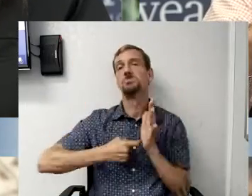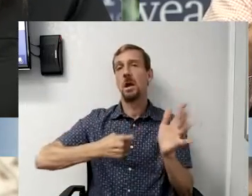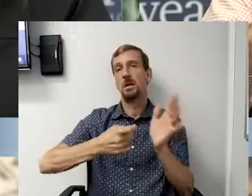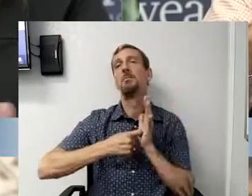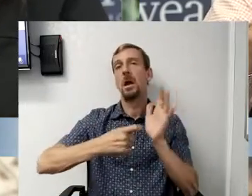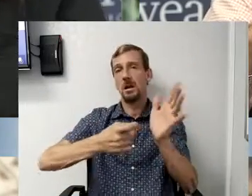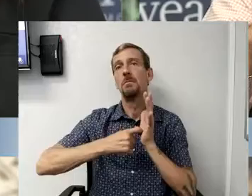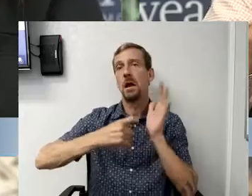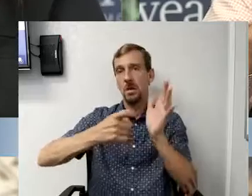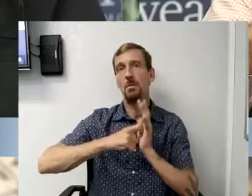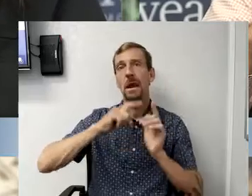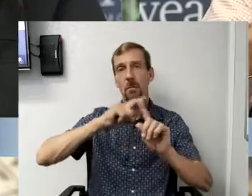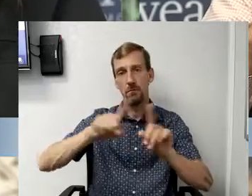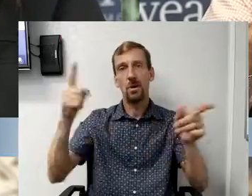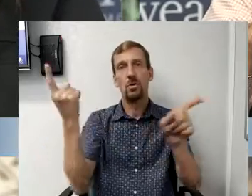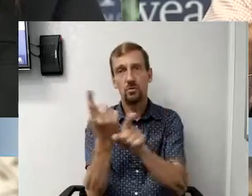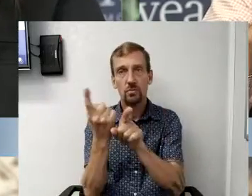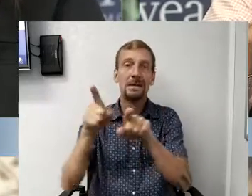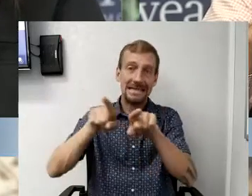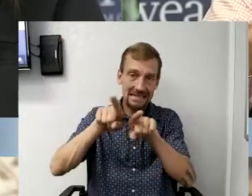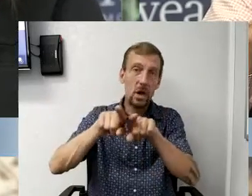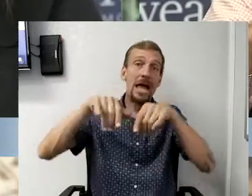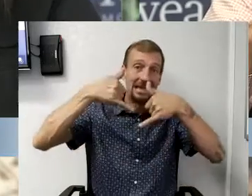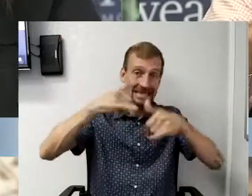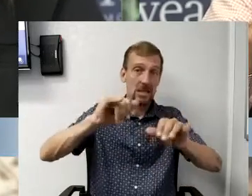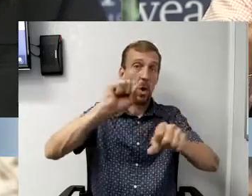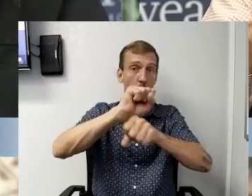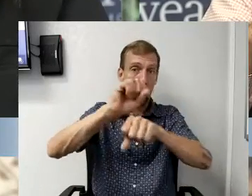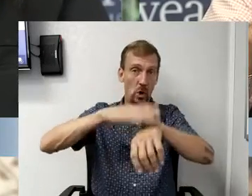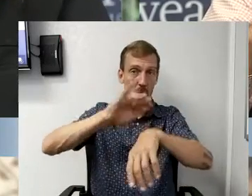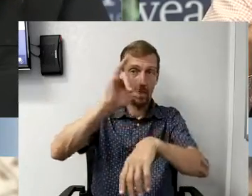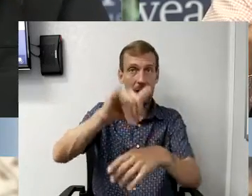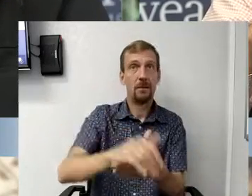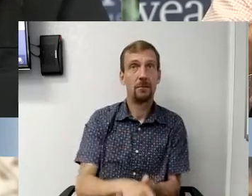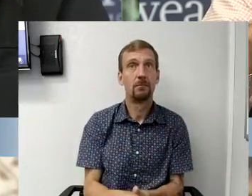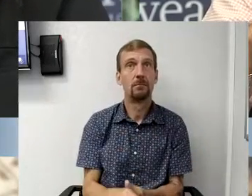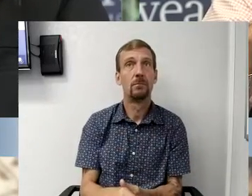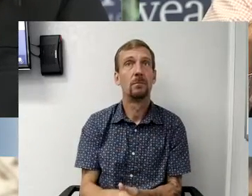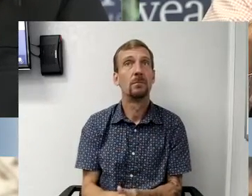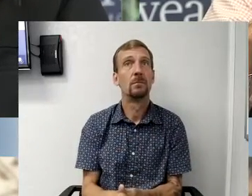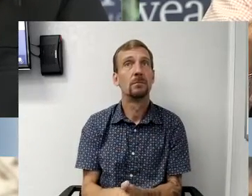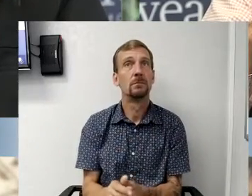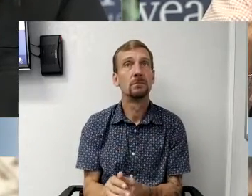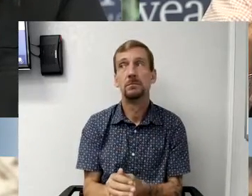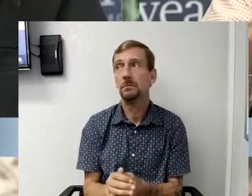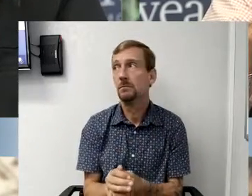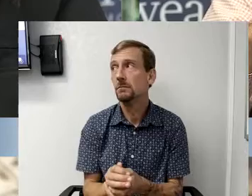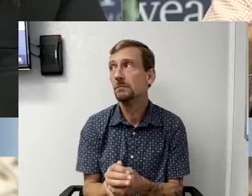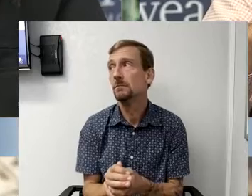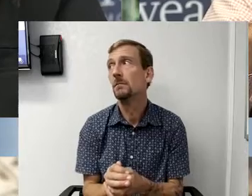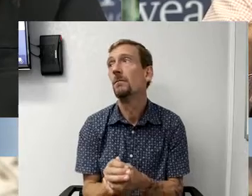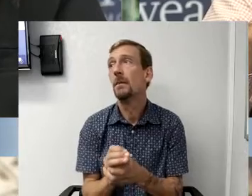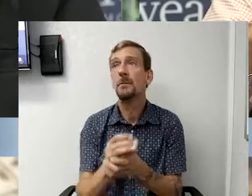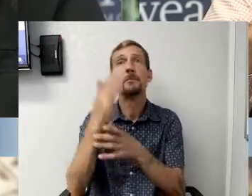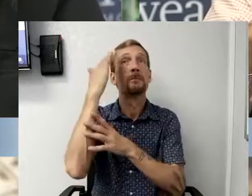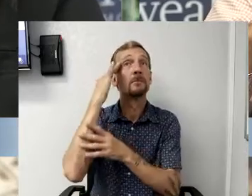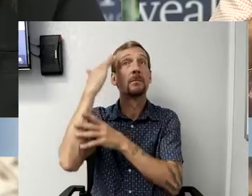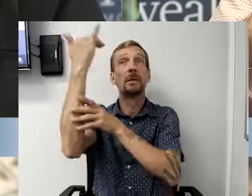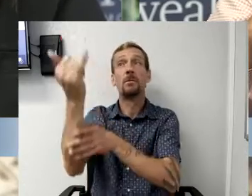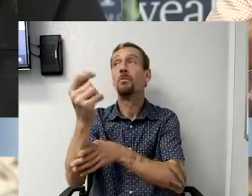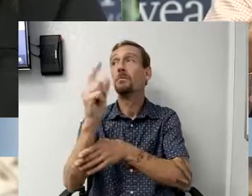looking at all the avenues. Okay, so a text came in. Why is it okay for Carrie and John to sit next to each other without